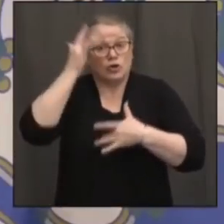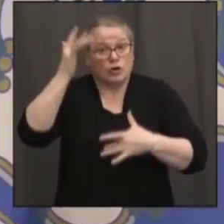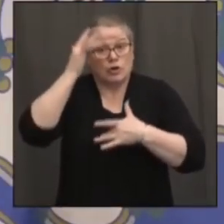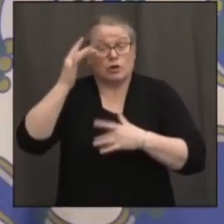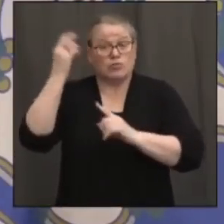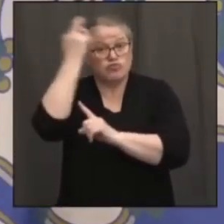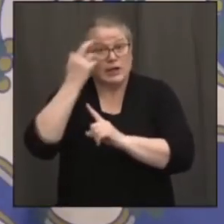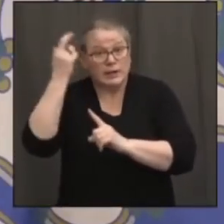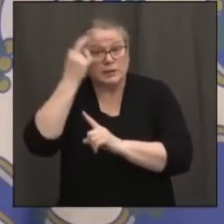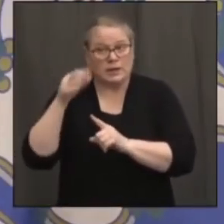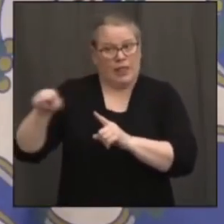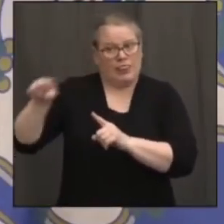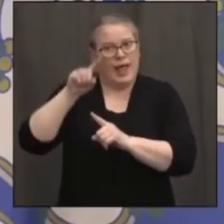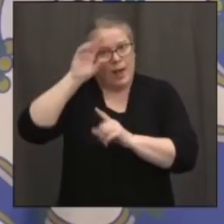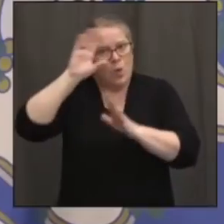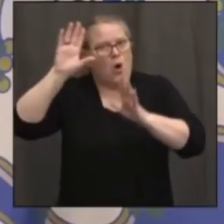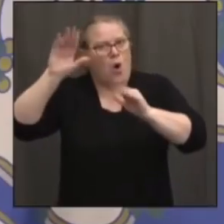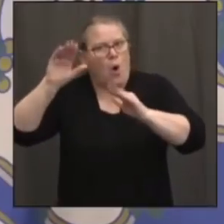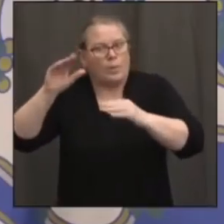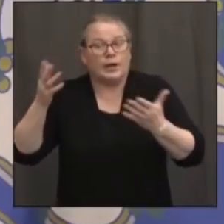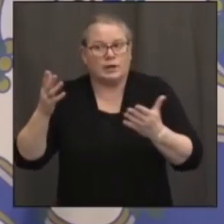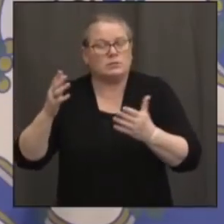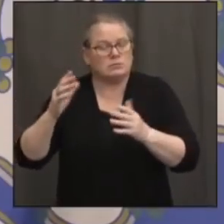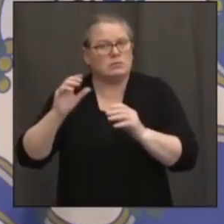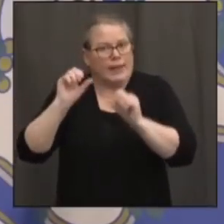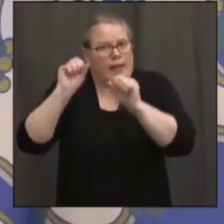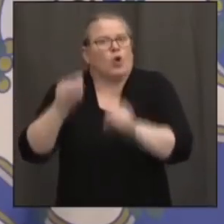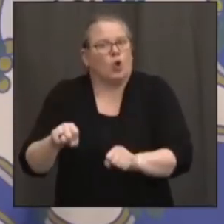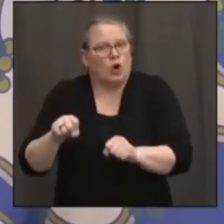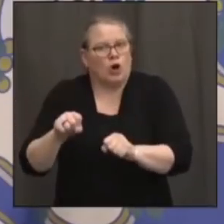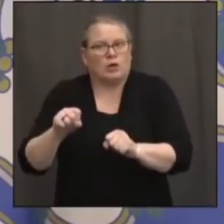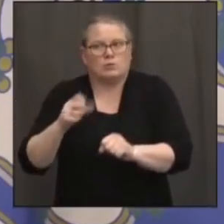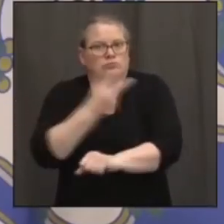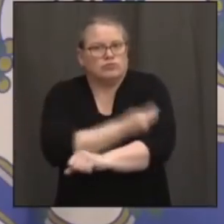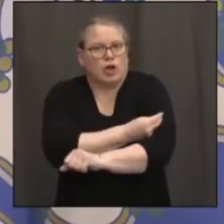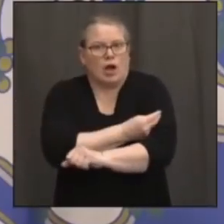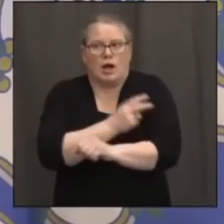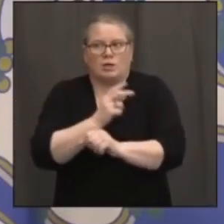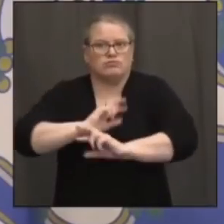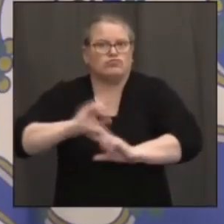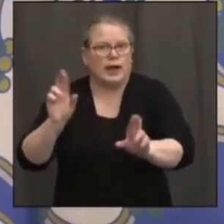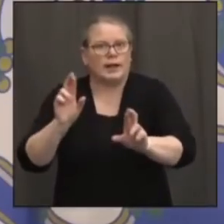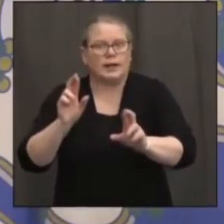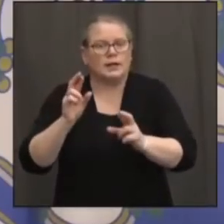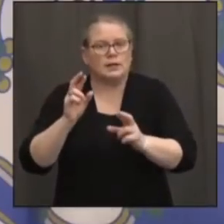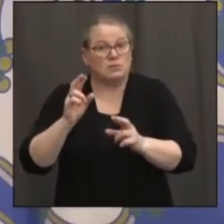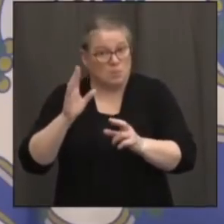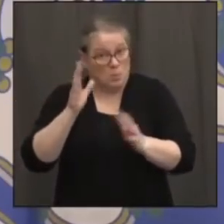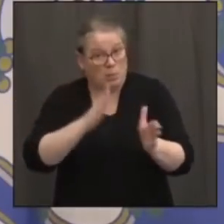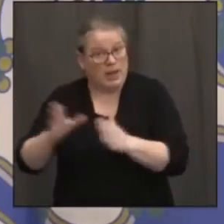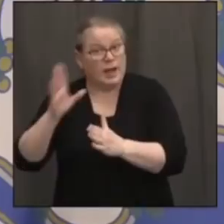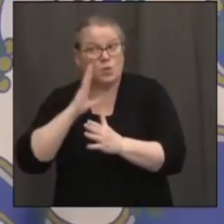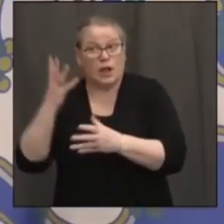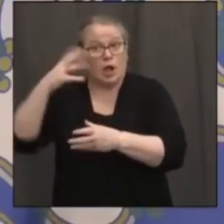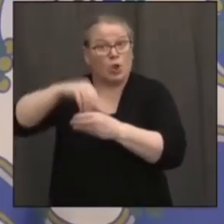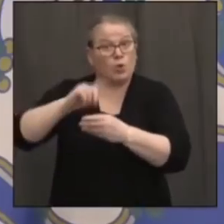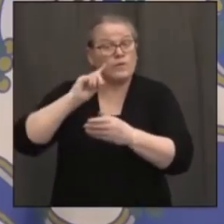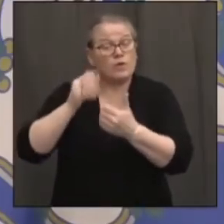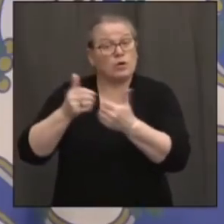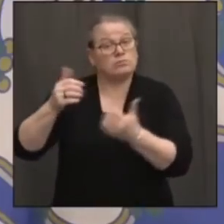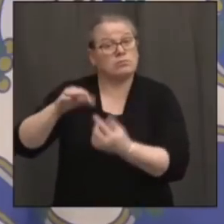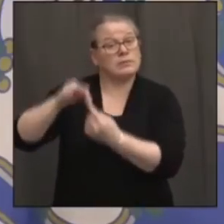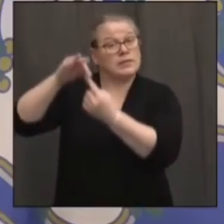think we've tried to explain that from a public health point of view, age-based makes the most sense. From an equity point of view, we